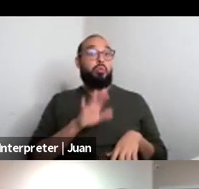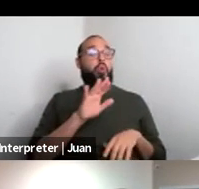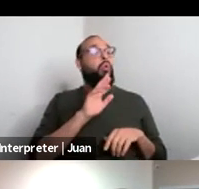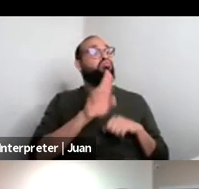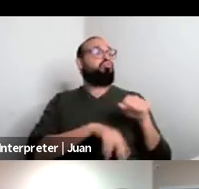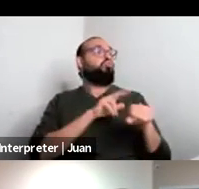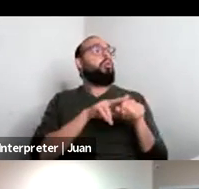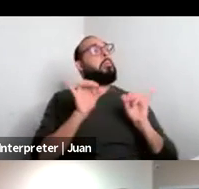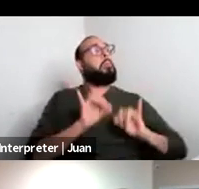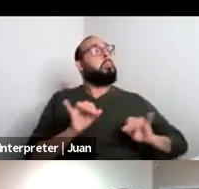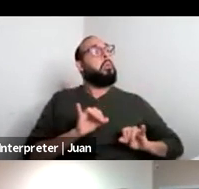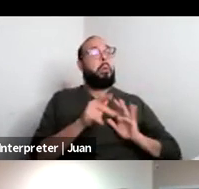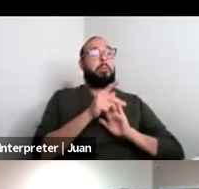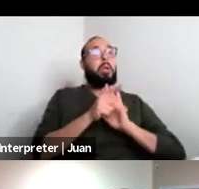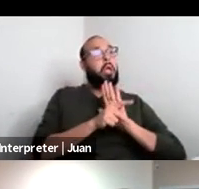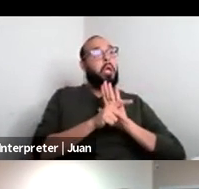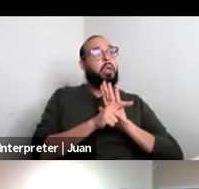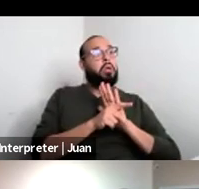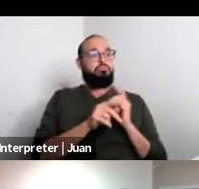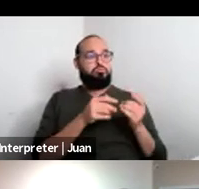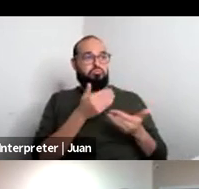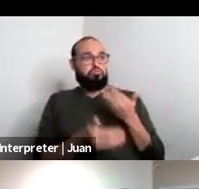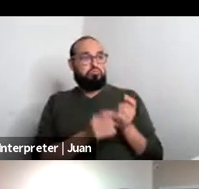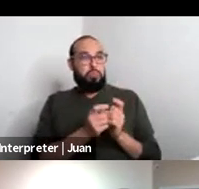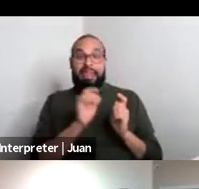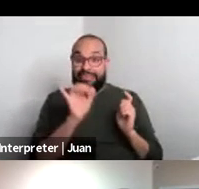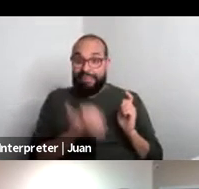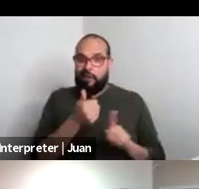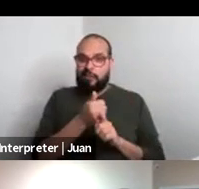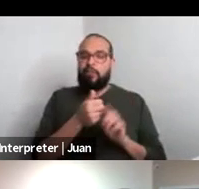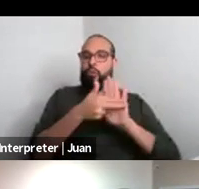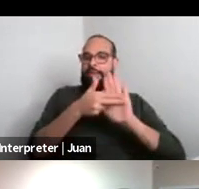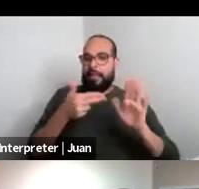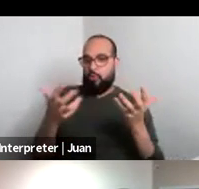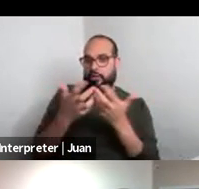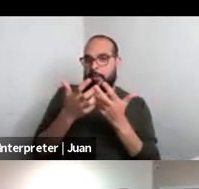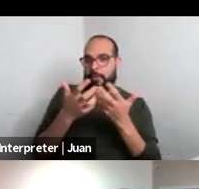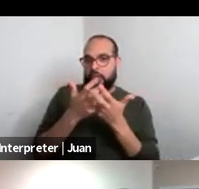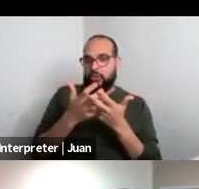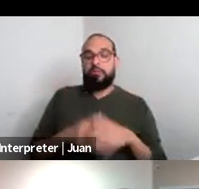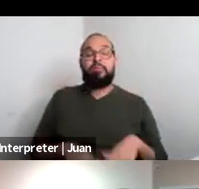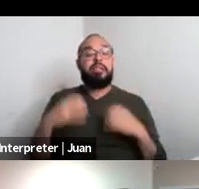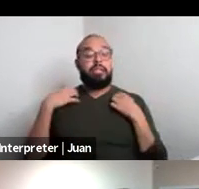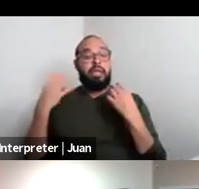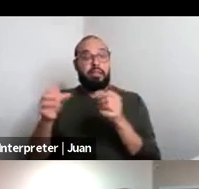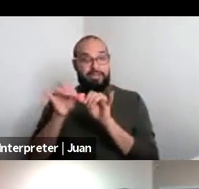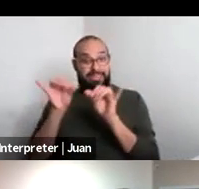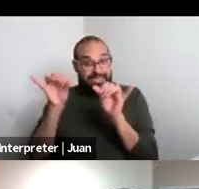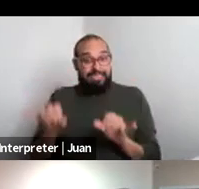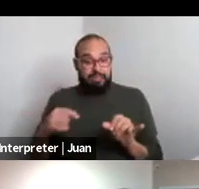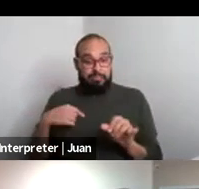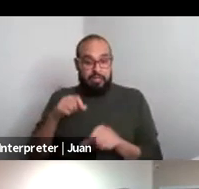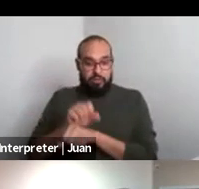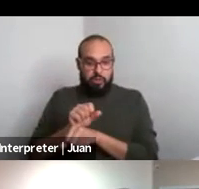processes and protocols, that is an accommodation. And also, like what we do in the health system that I work for Sutter